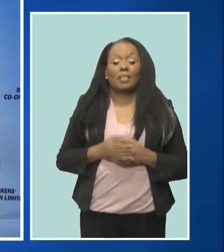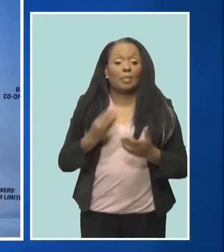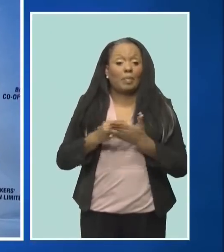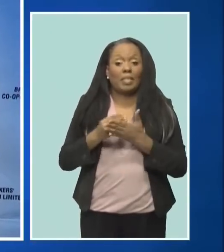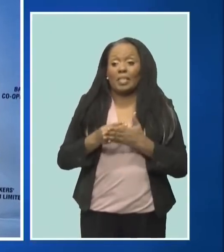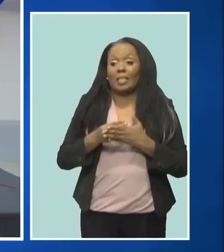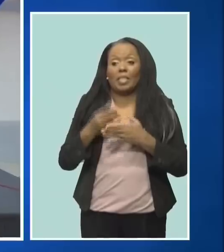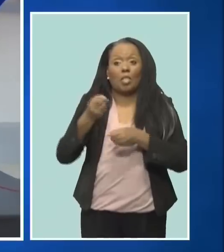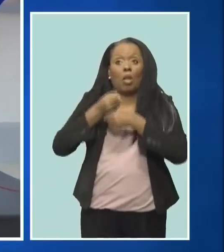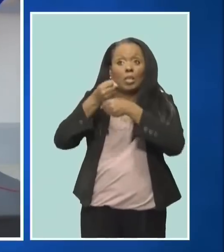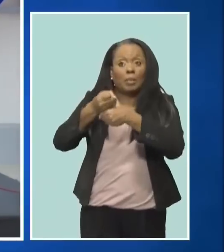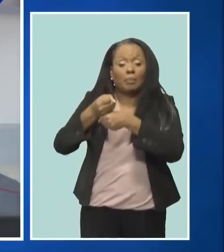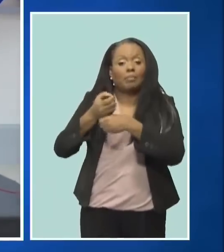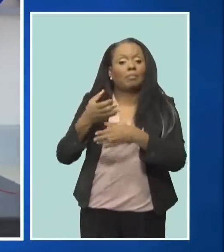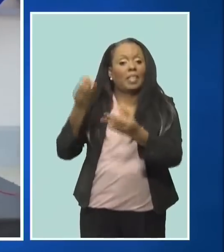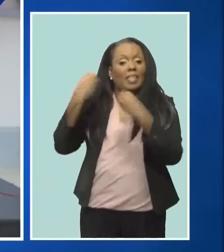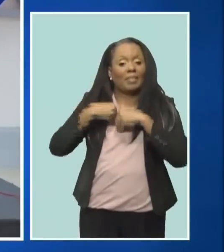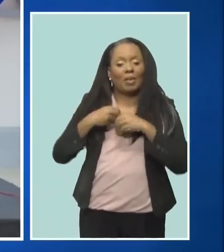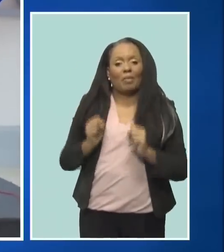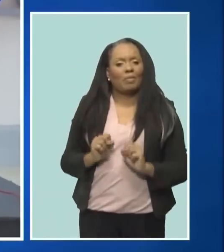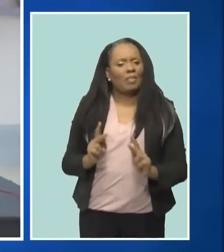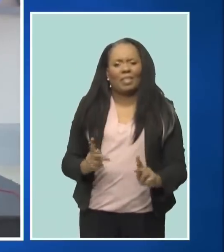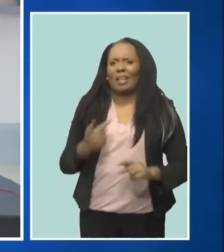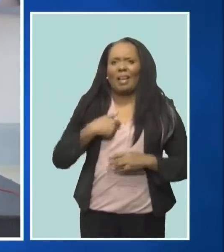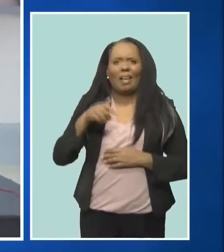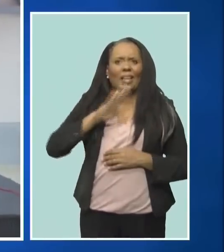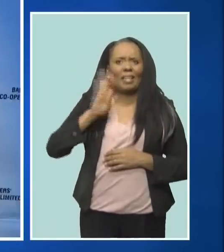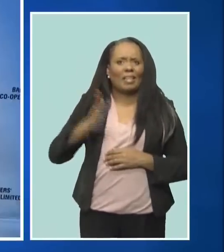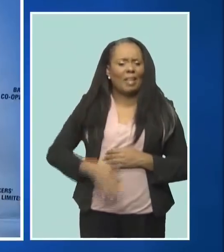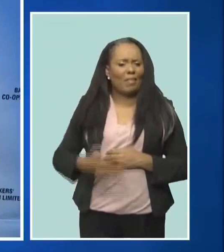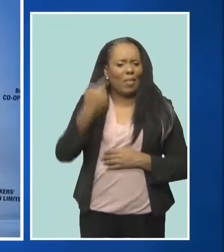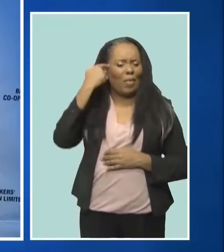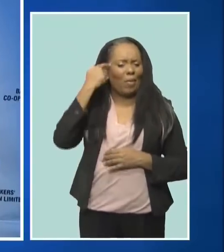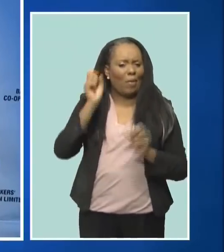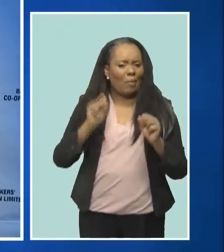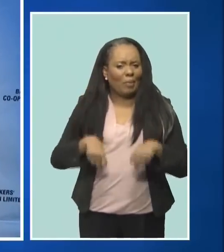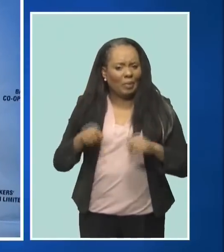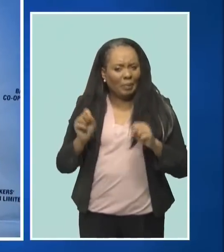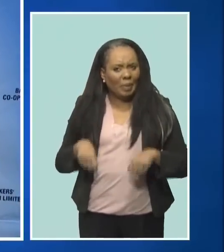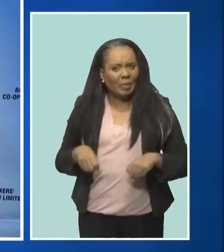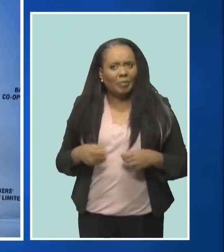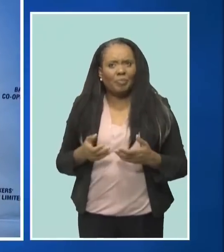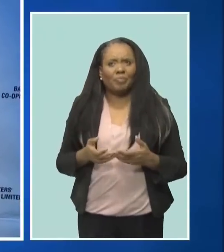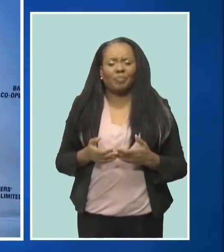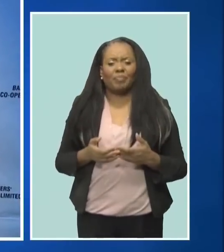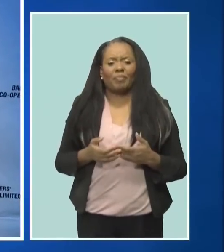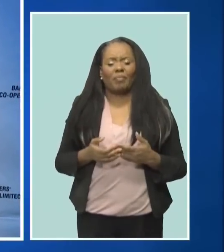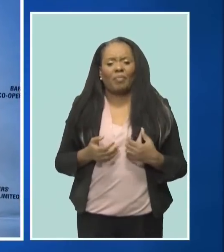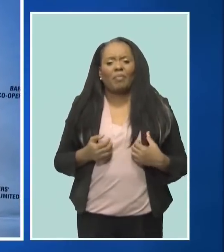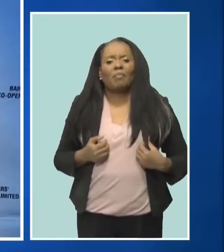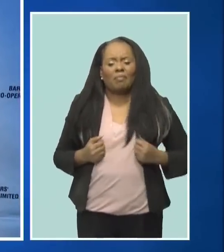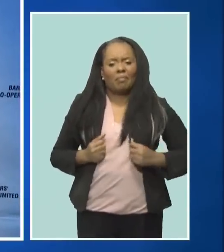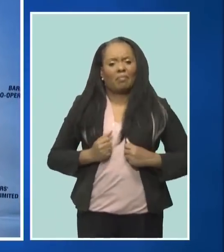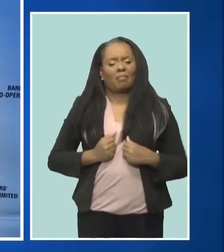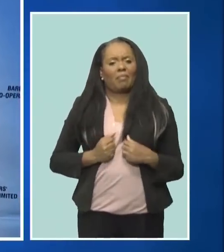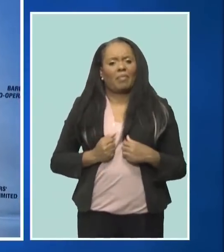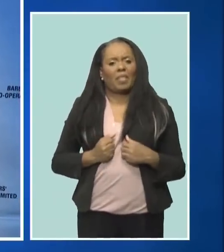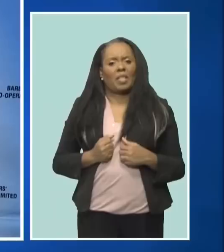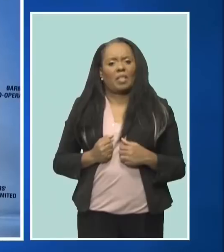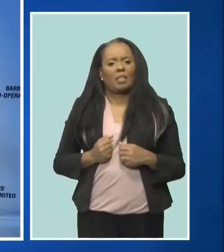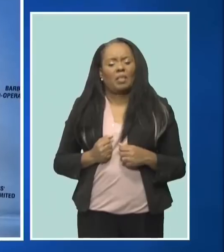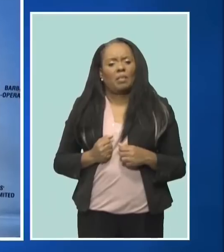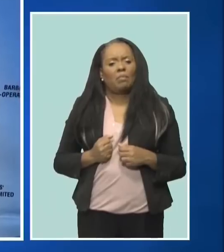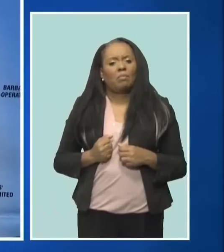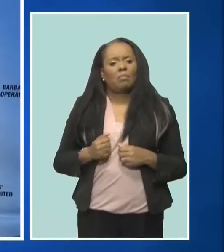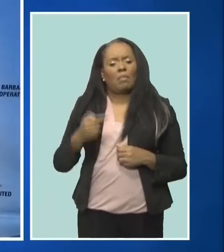opportunities that I didn't even know was possible before. It gives me a lot more a stronger foot to go forward, because now I